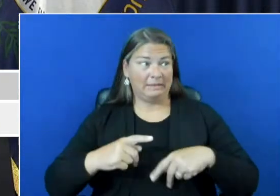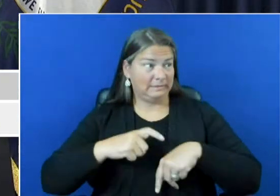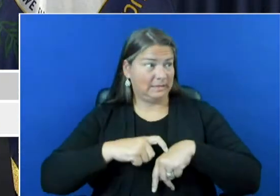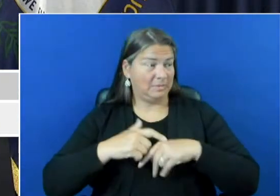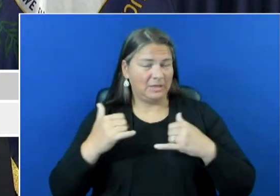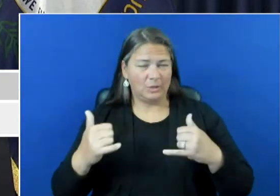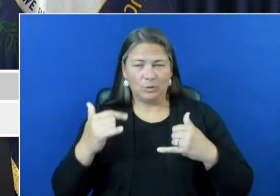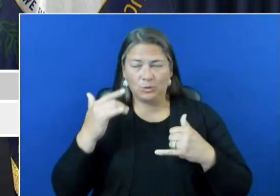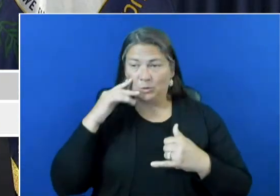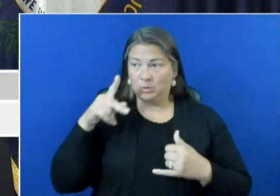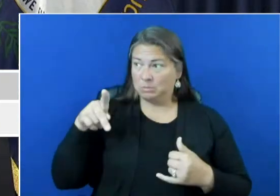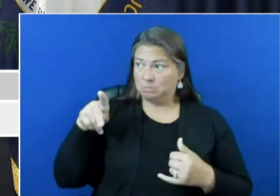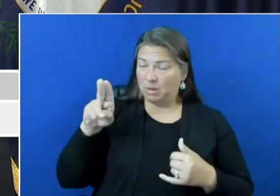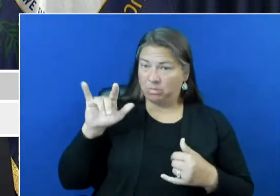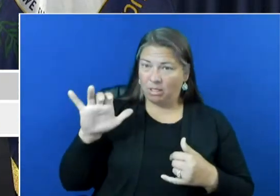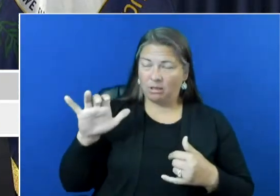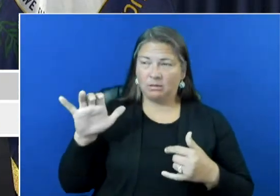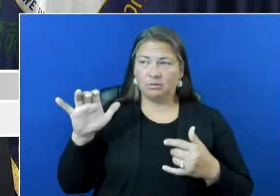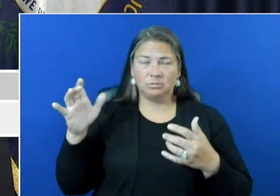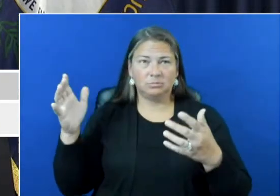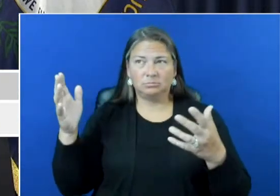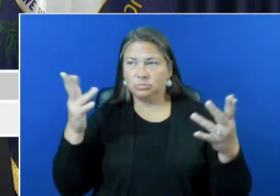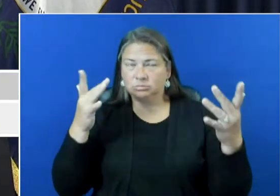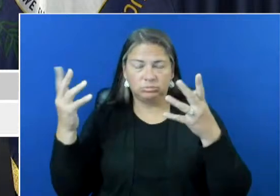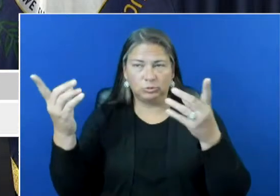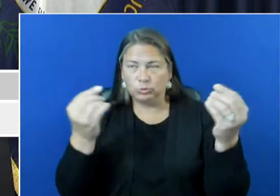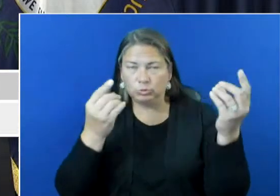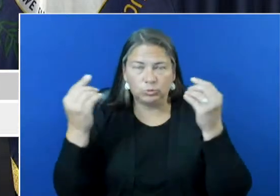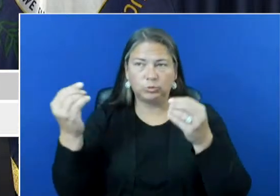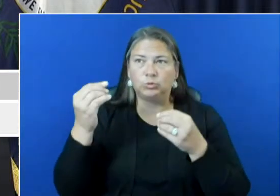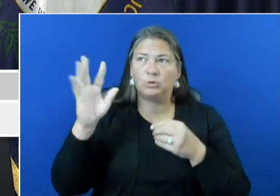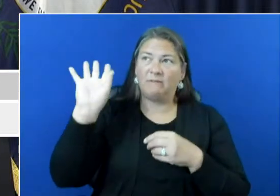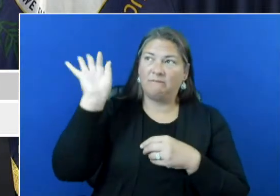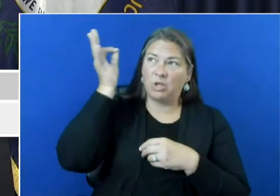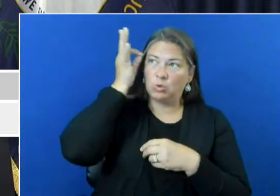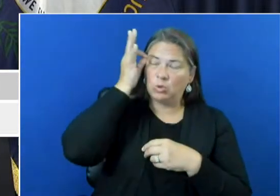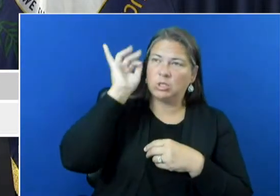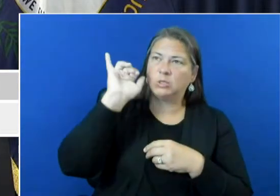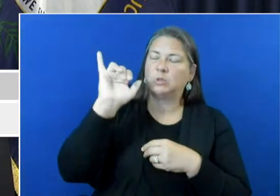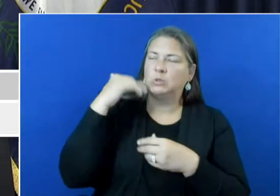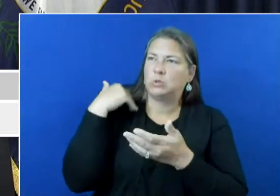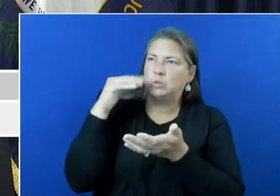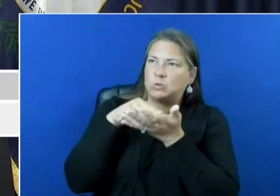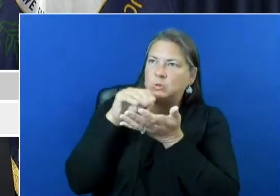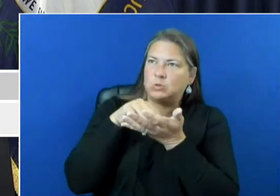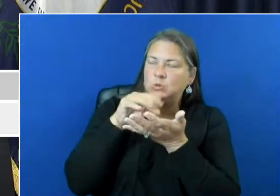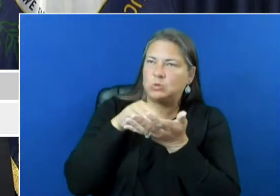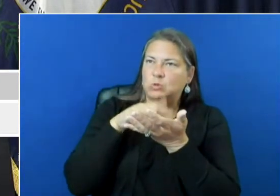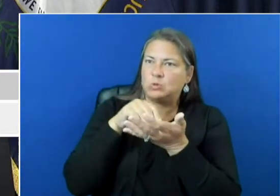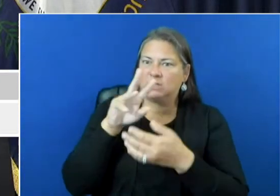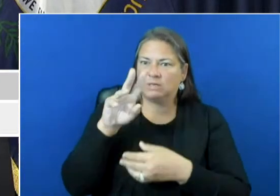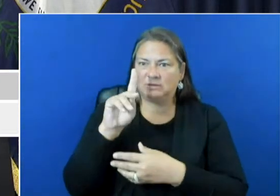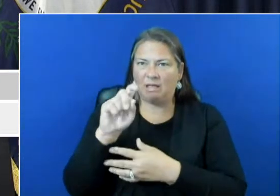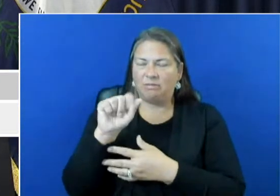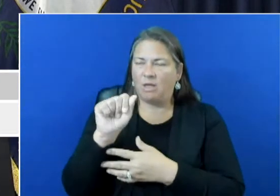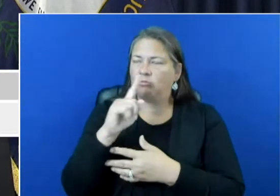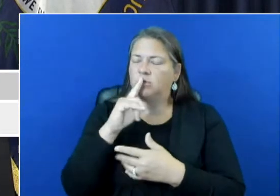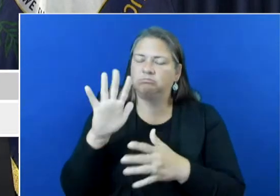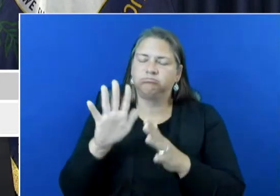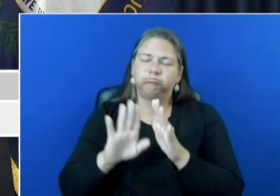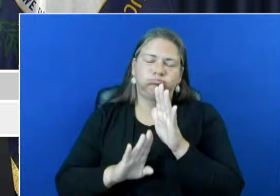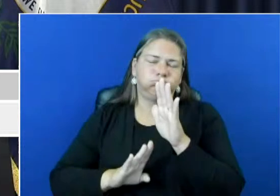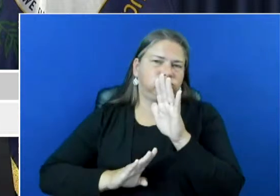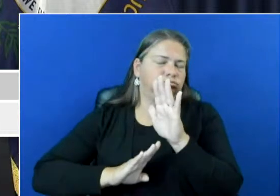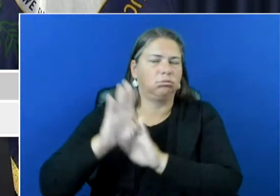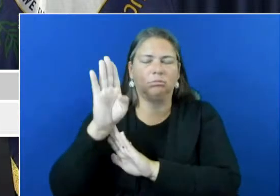sector. At the federal level, things we are learning about the Delta variant, certainly skyrocketing numbers. But cutting